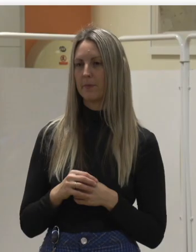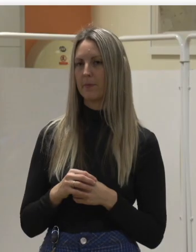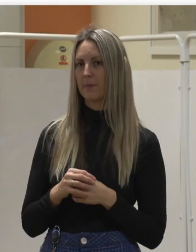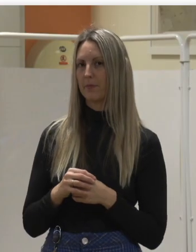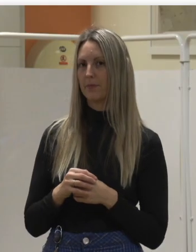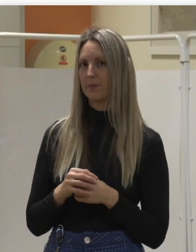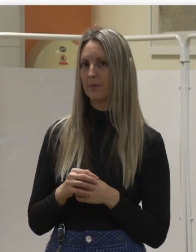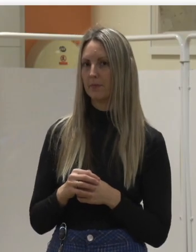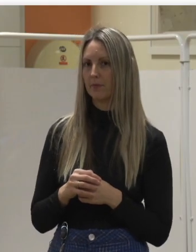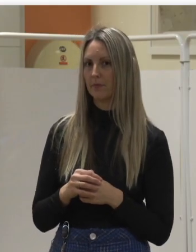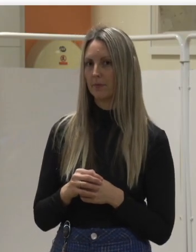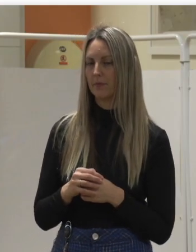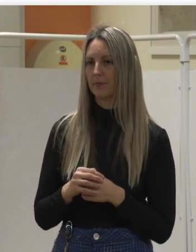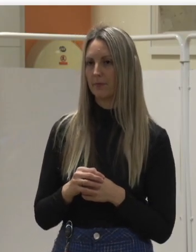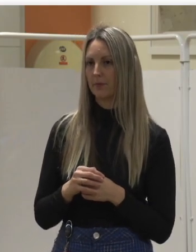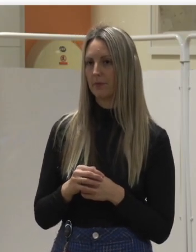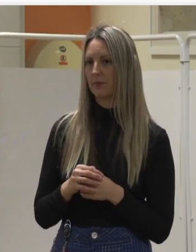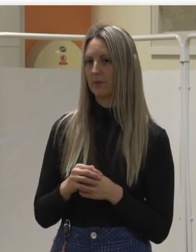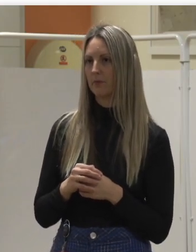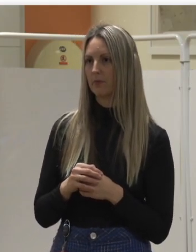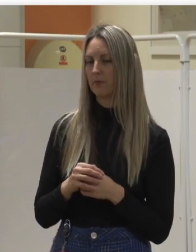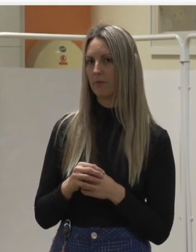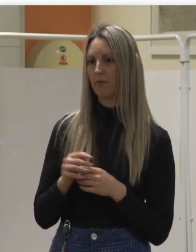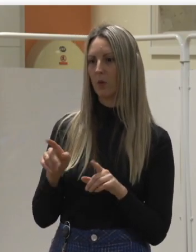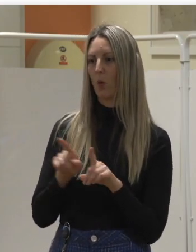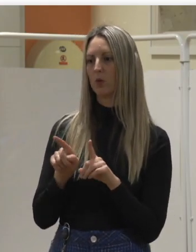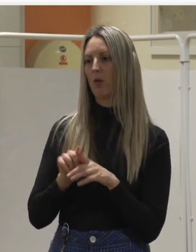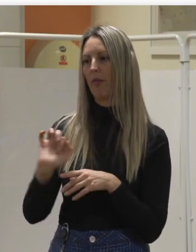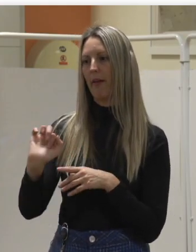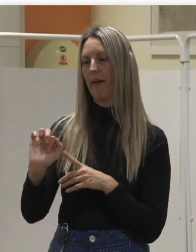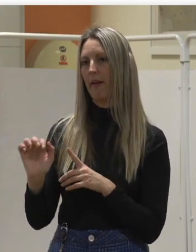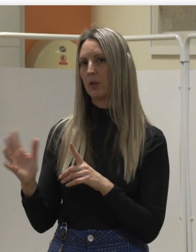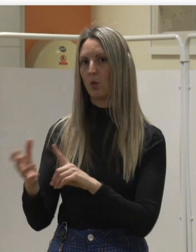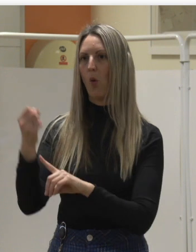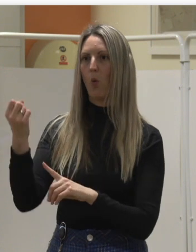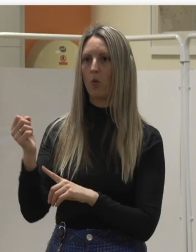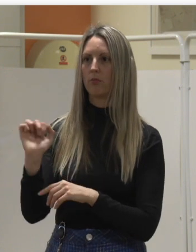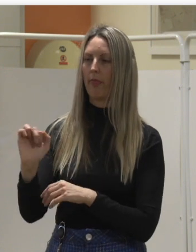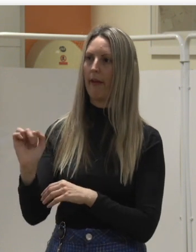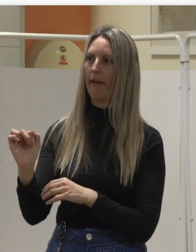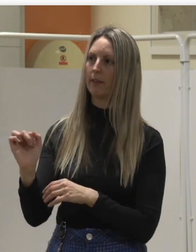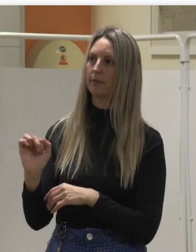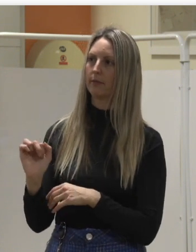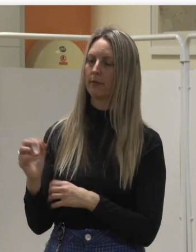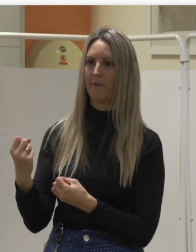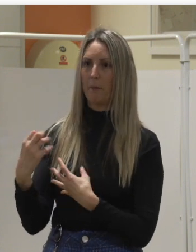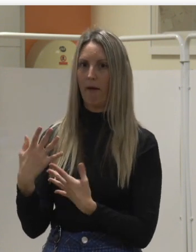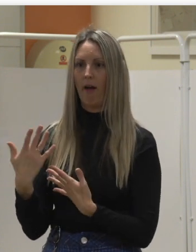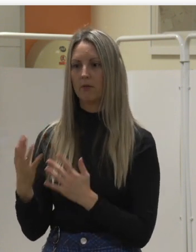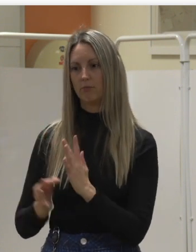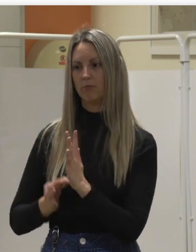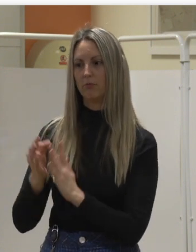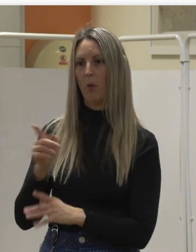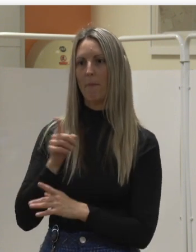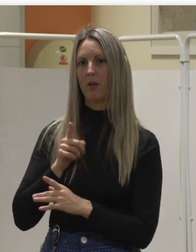the long run helped to improve the outcomes in terms of patient feedback we collected. And